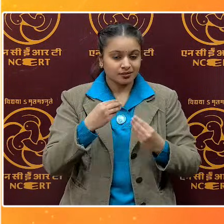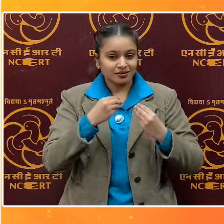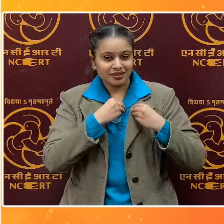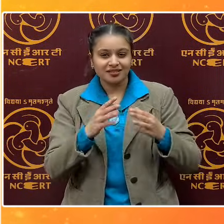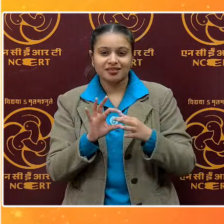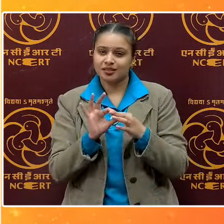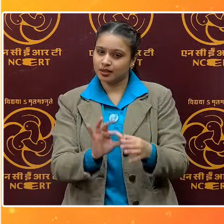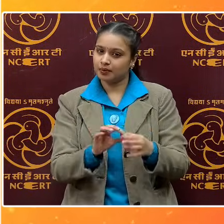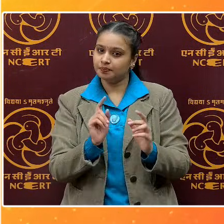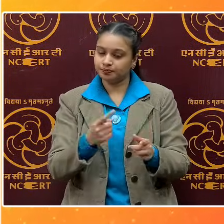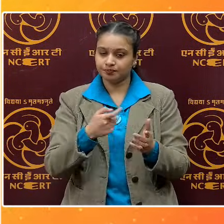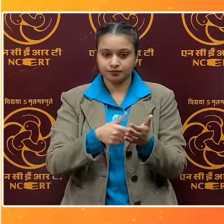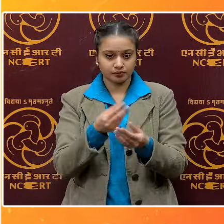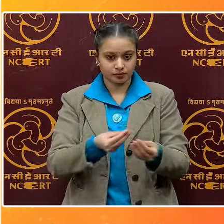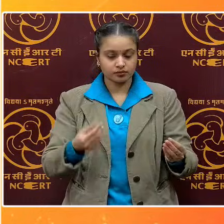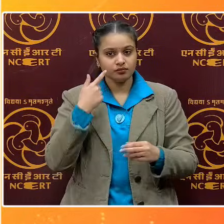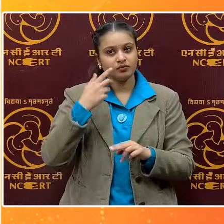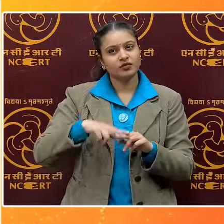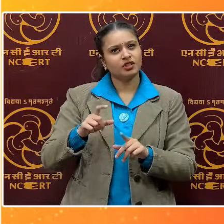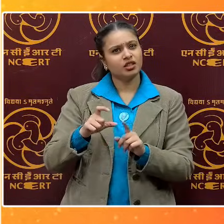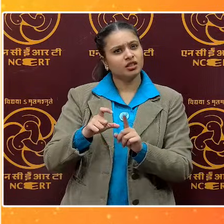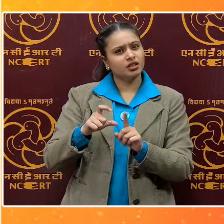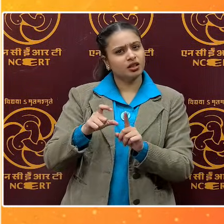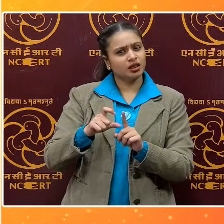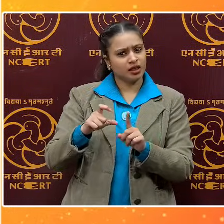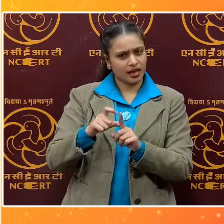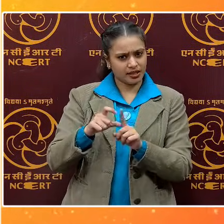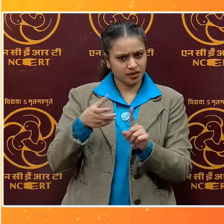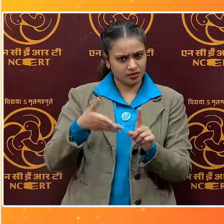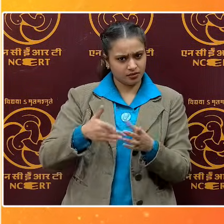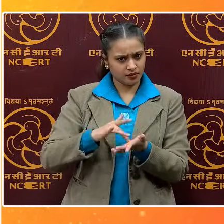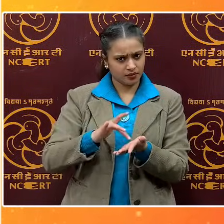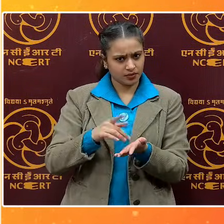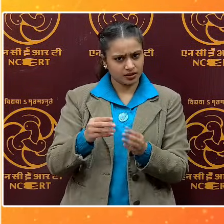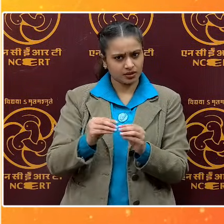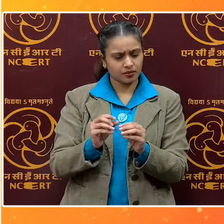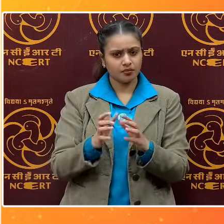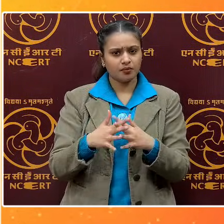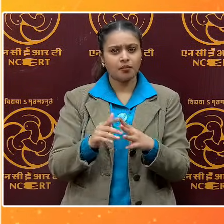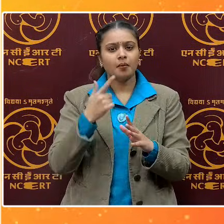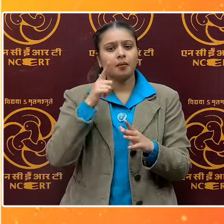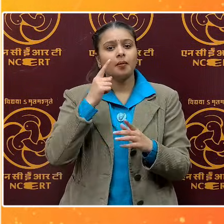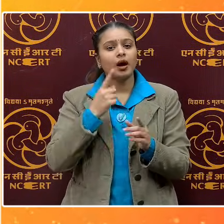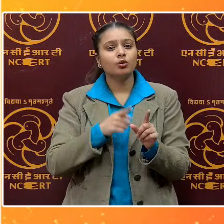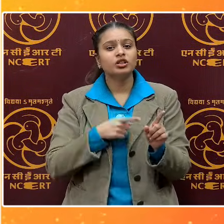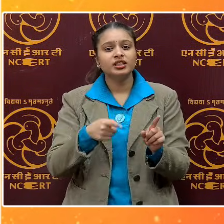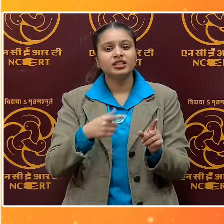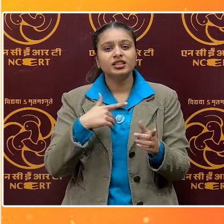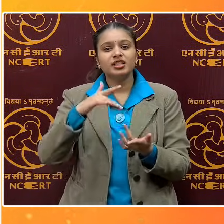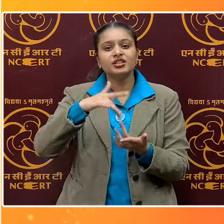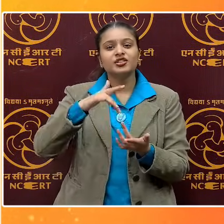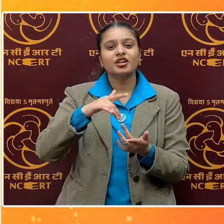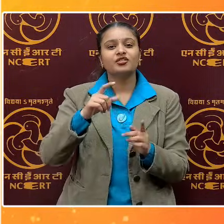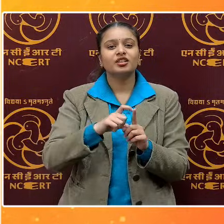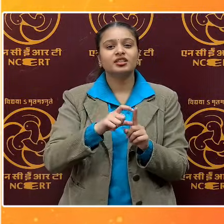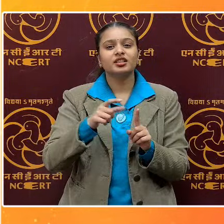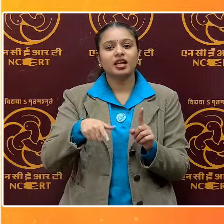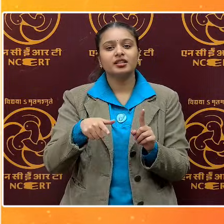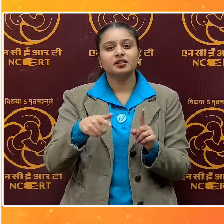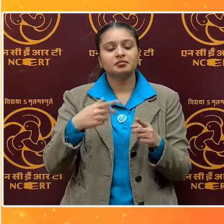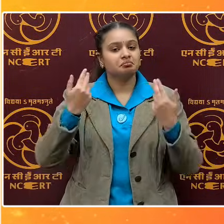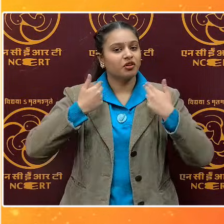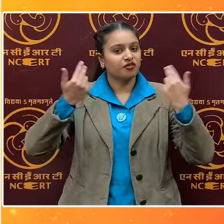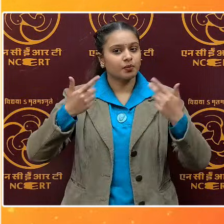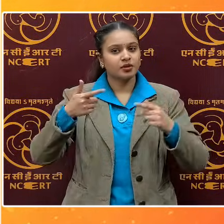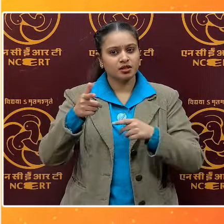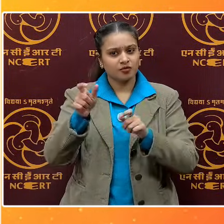resources we are having. In fact, in Delhi also we have many bowlies. There is one very famous in central Delhi. So all the kids out there, they must visit